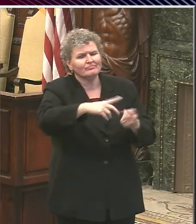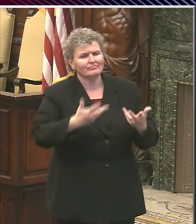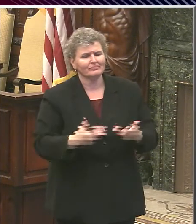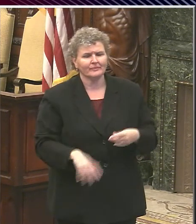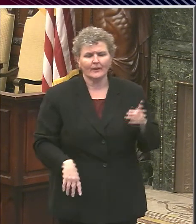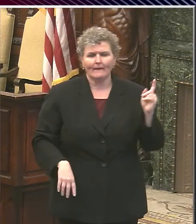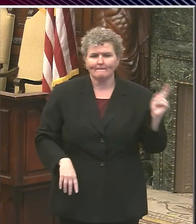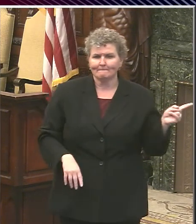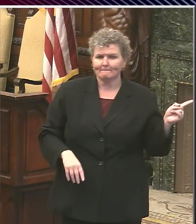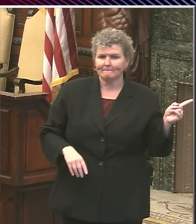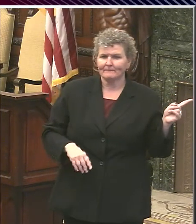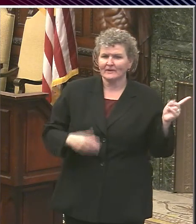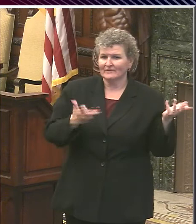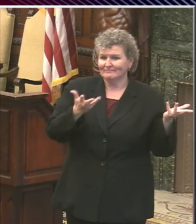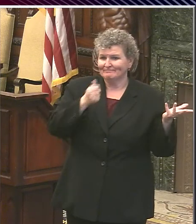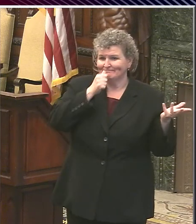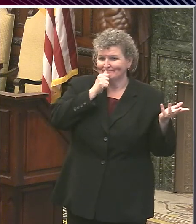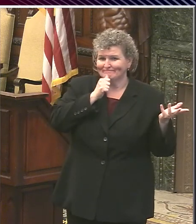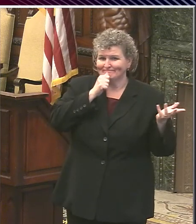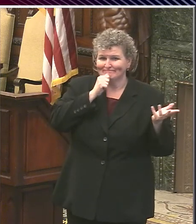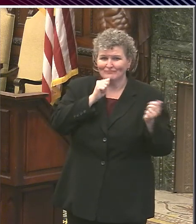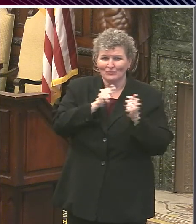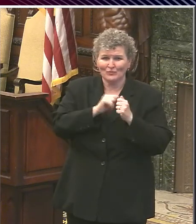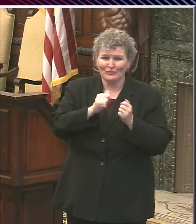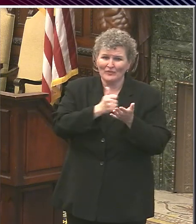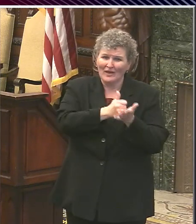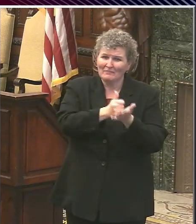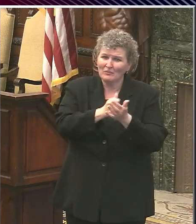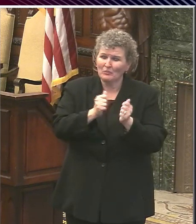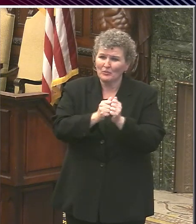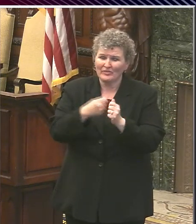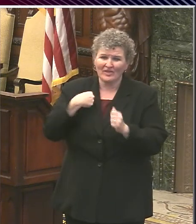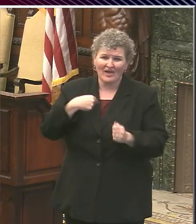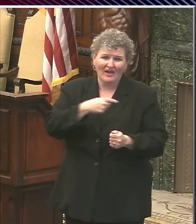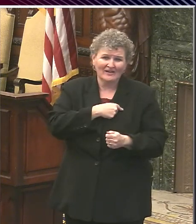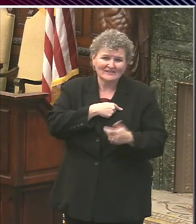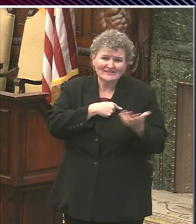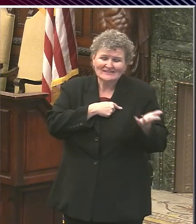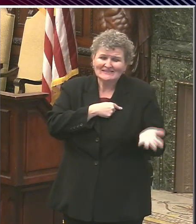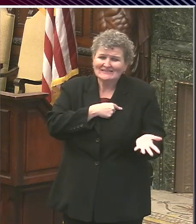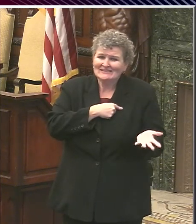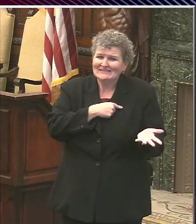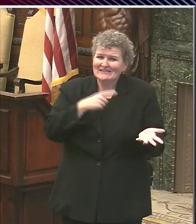Hang in there, continue to help work with us to stave off this